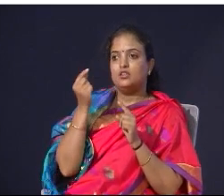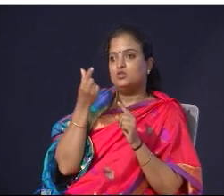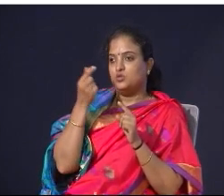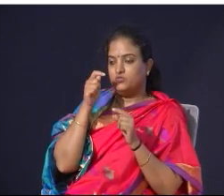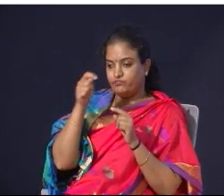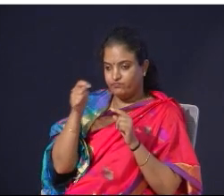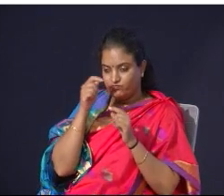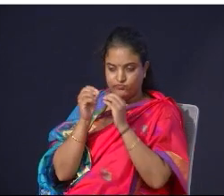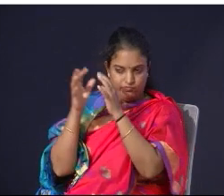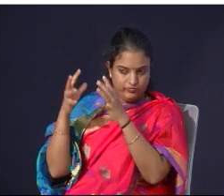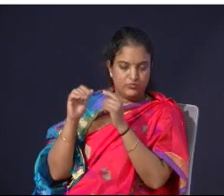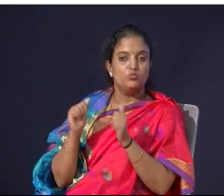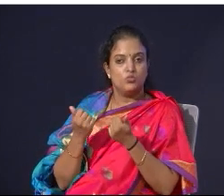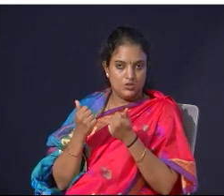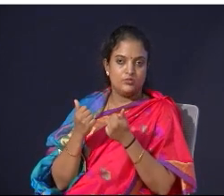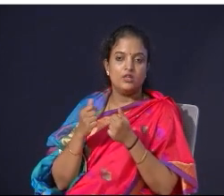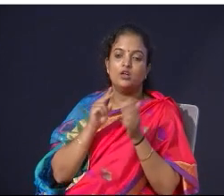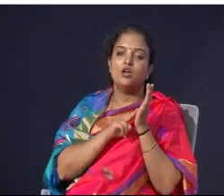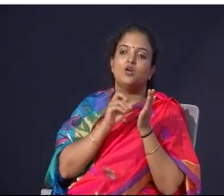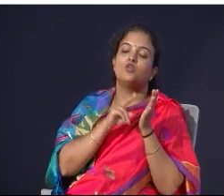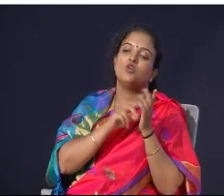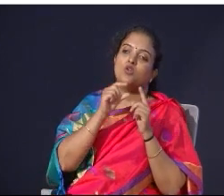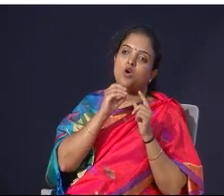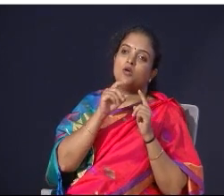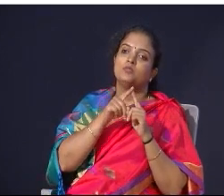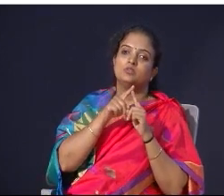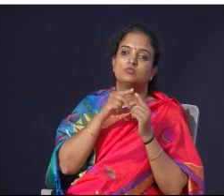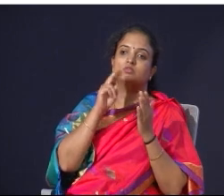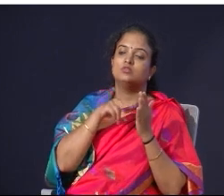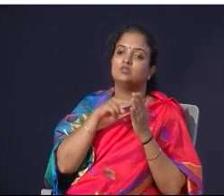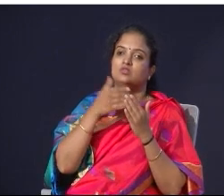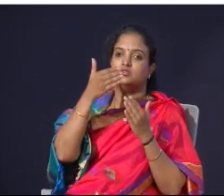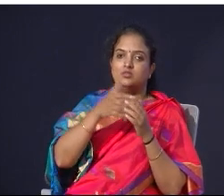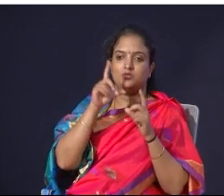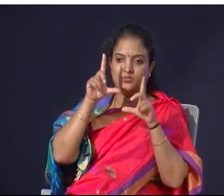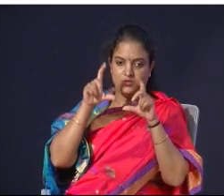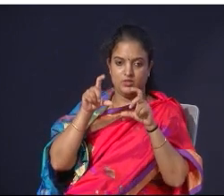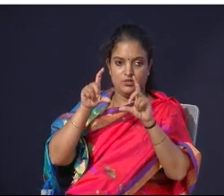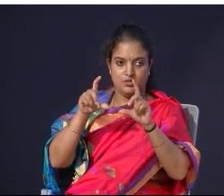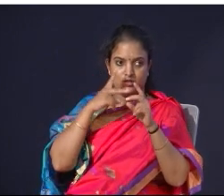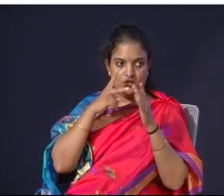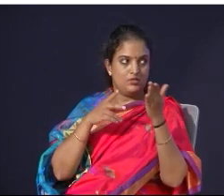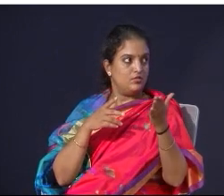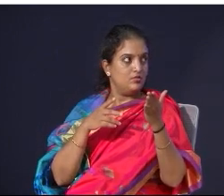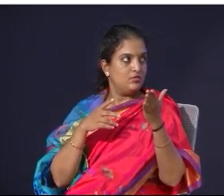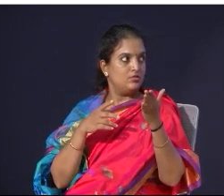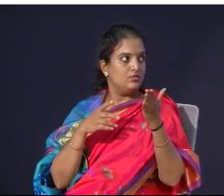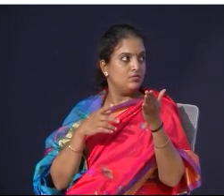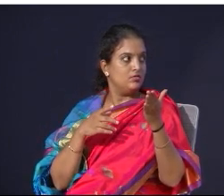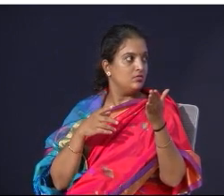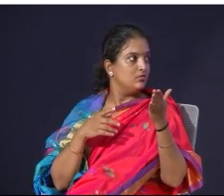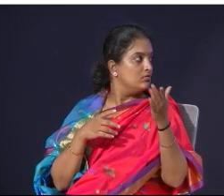magnify. The non-optical devices like a reading stand. The picture here to my right shows,